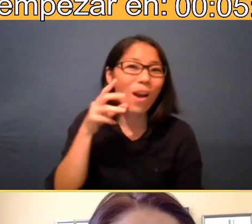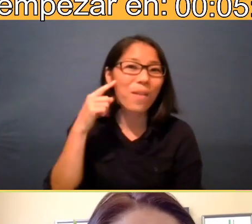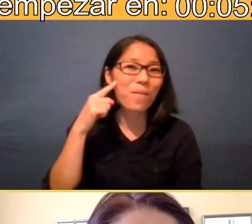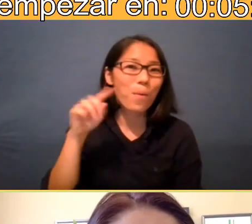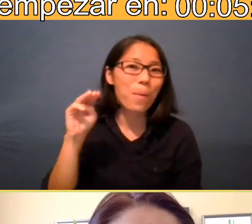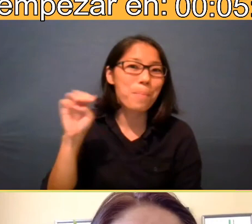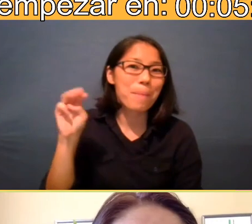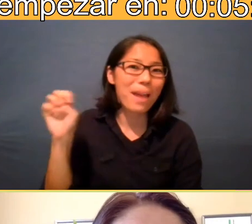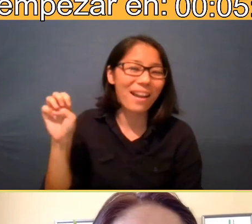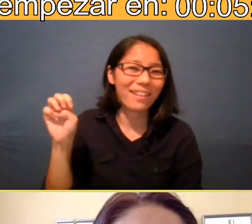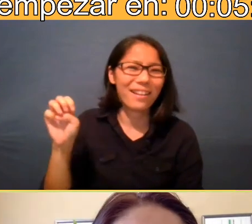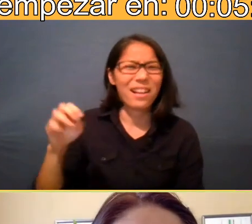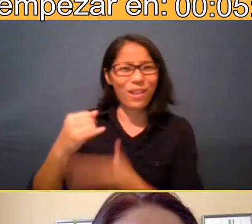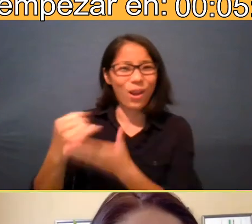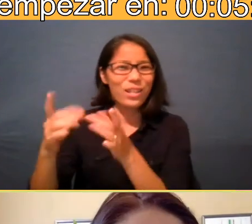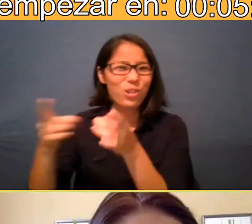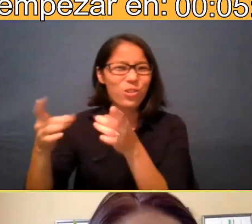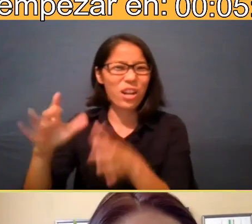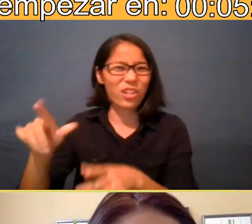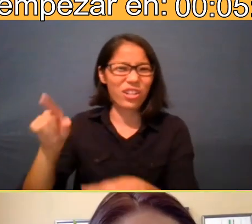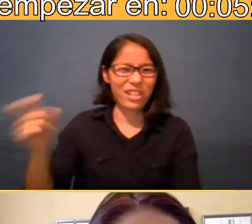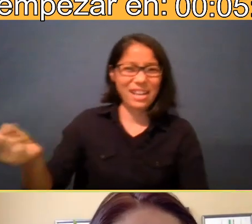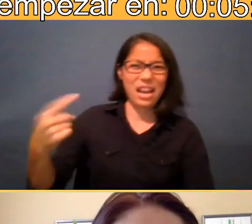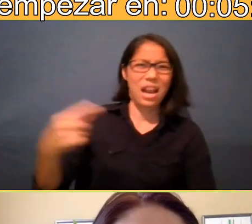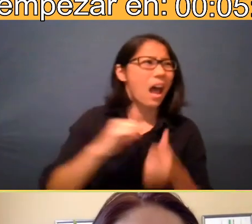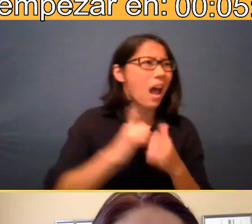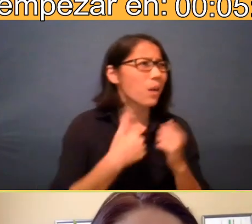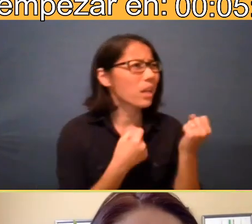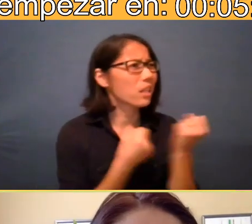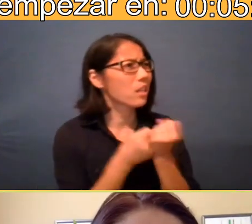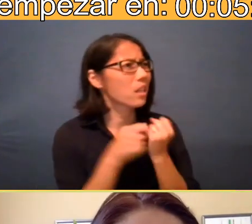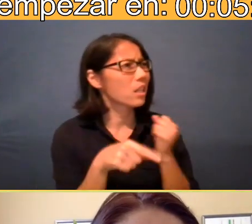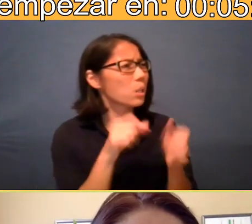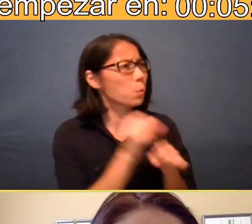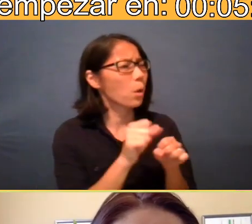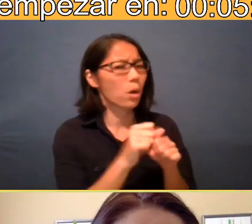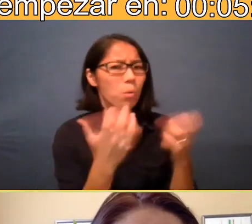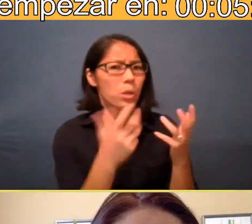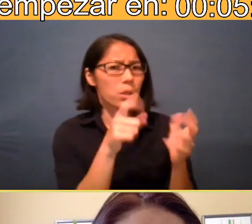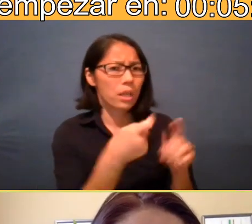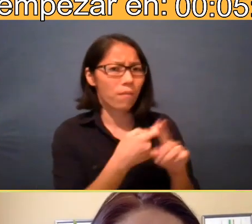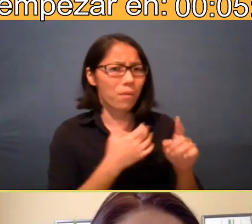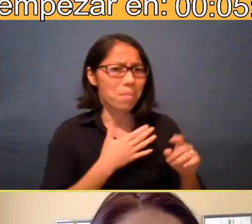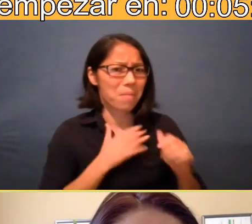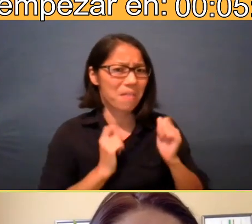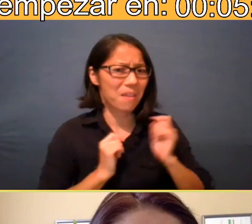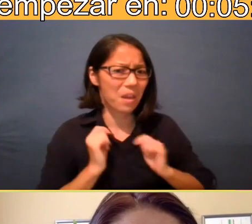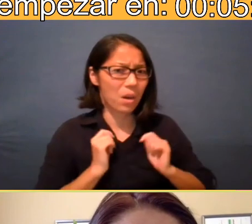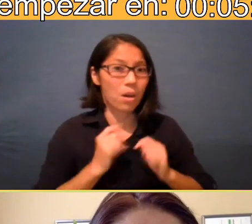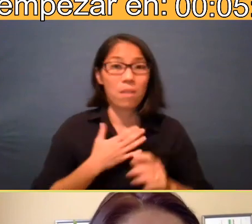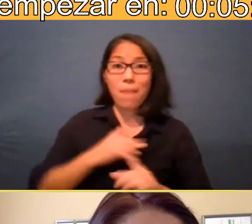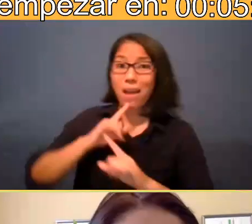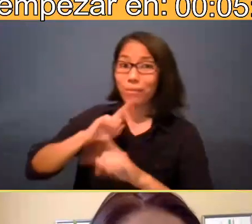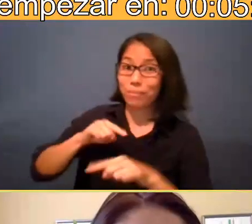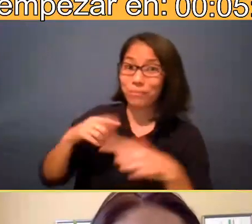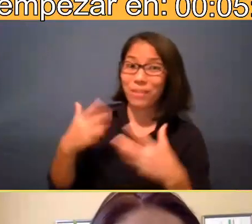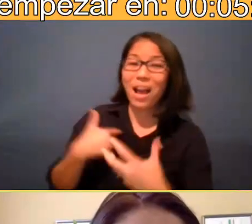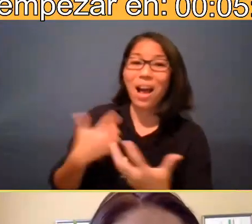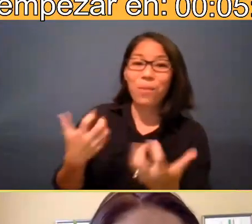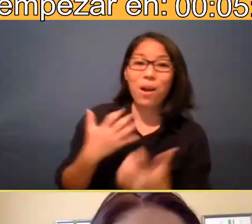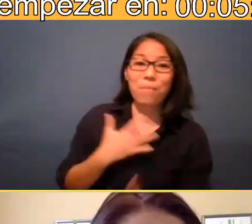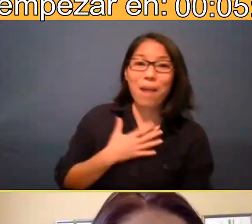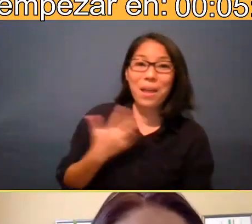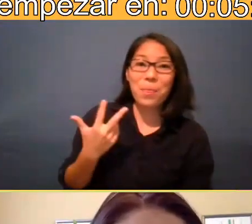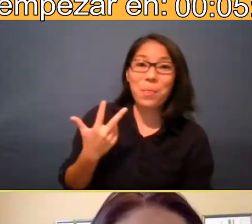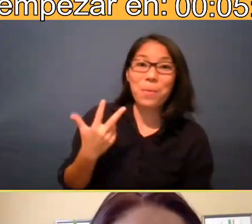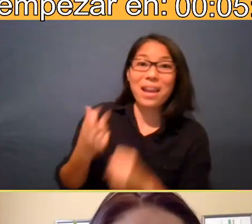he asked me was, how do I support this work? And what do you need from the theater? And my immediate response was, I want my 3-year